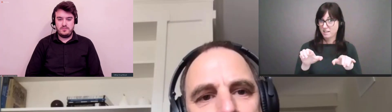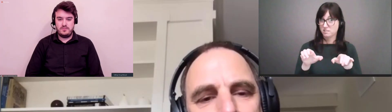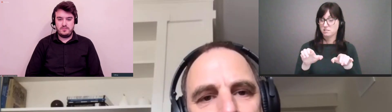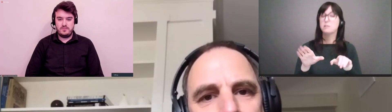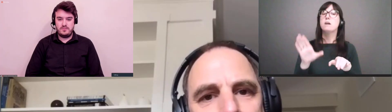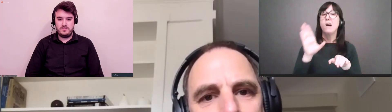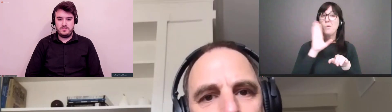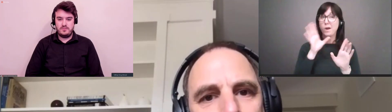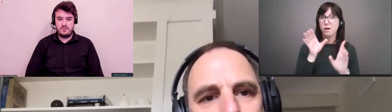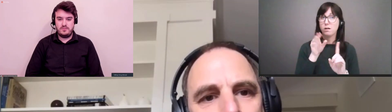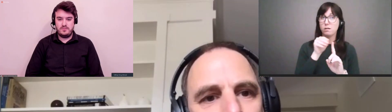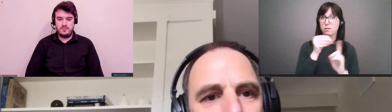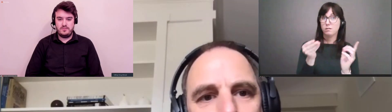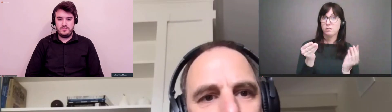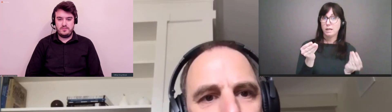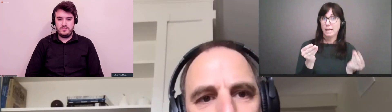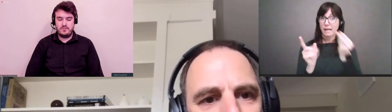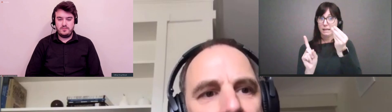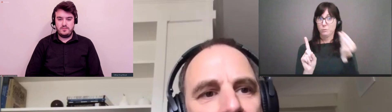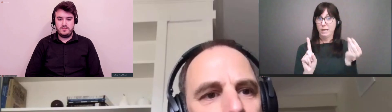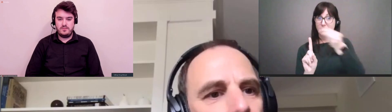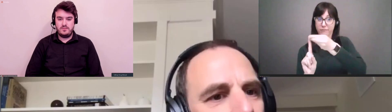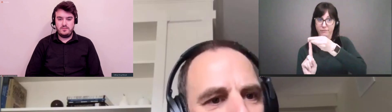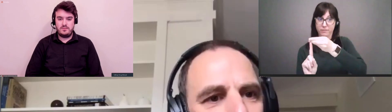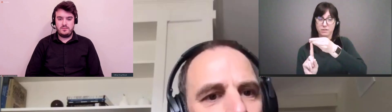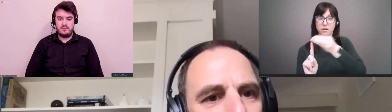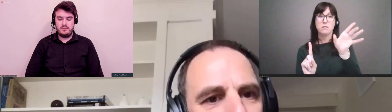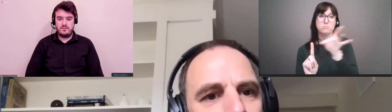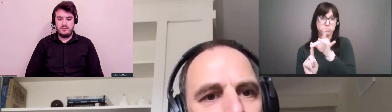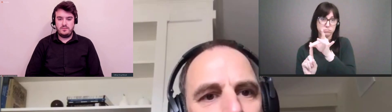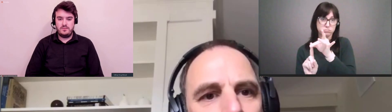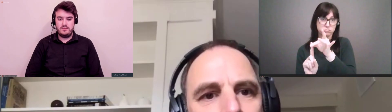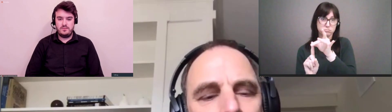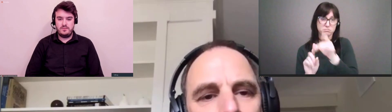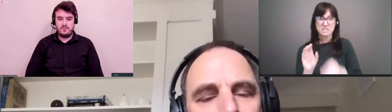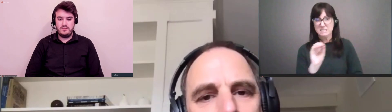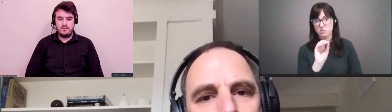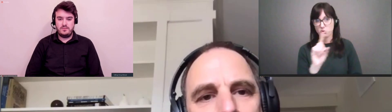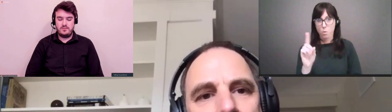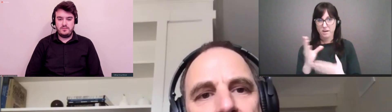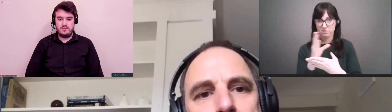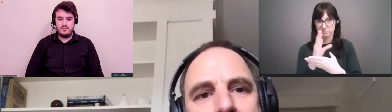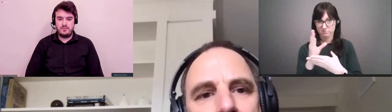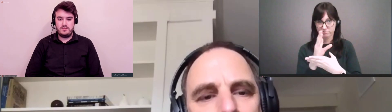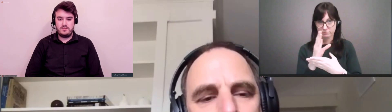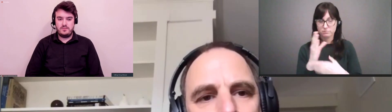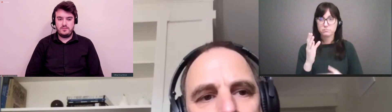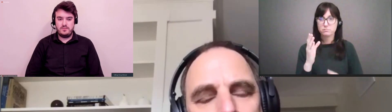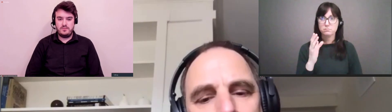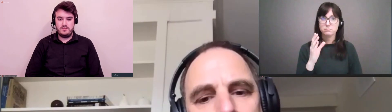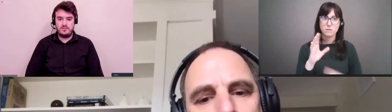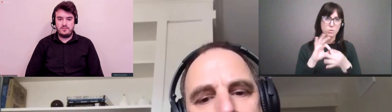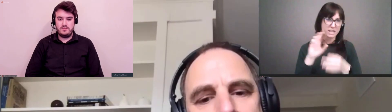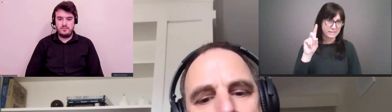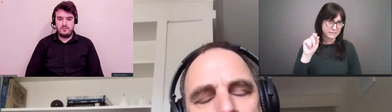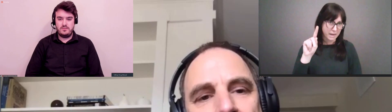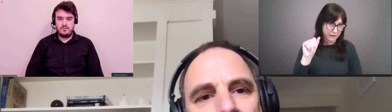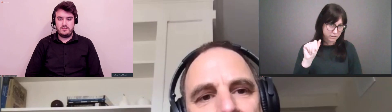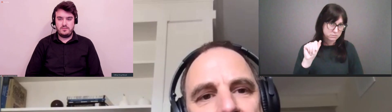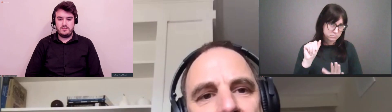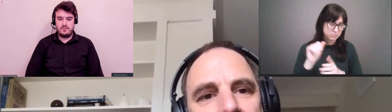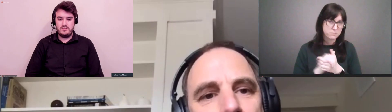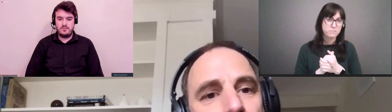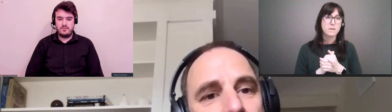get an infection between 0 and 1. And that's beta.